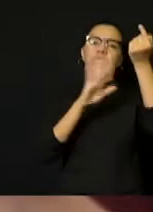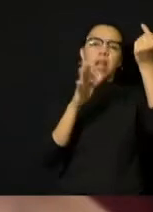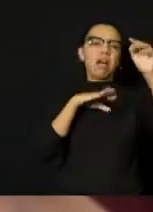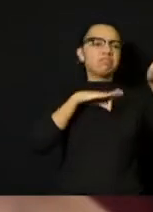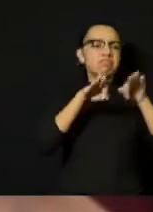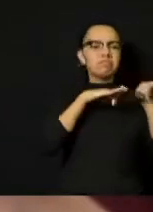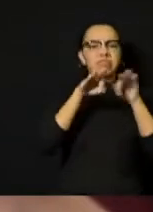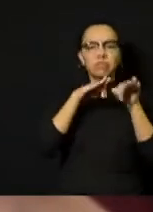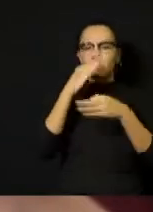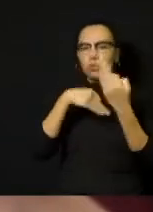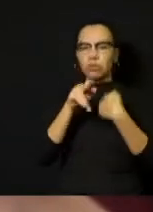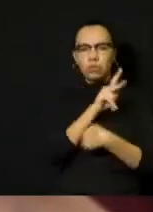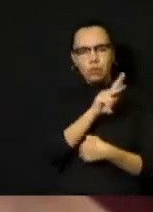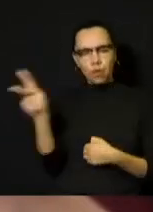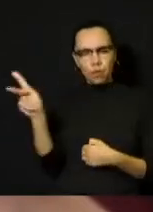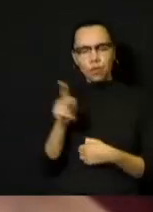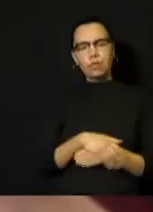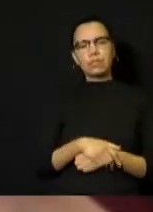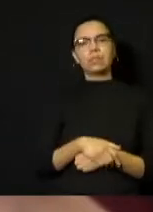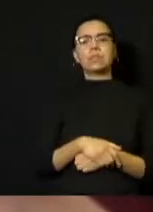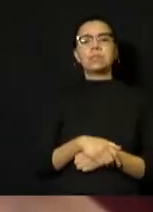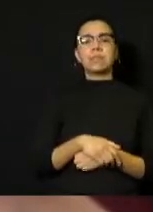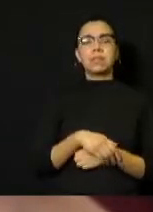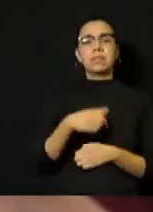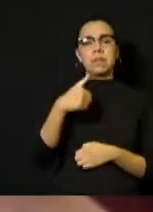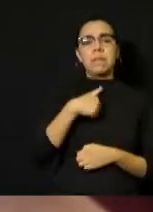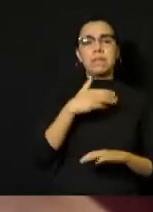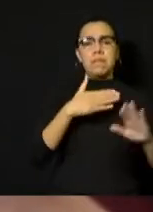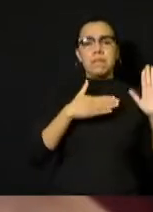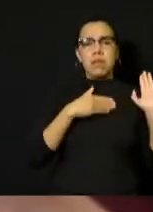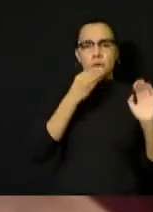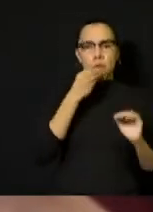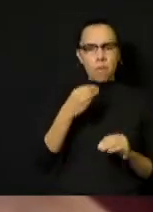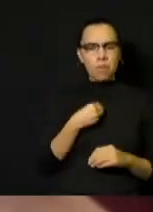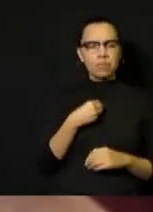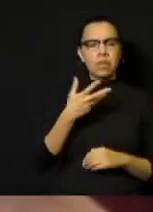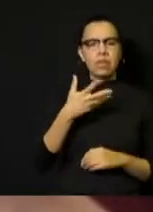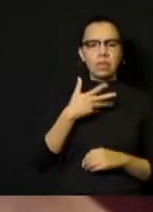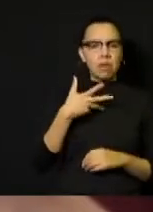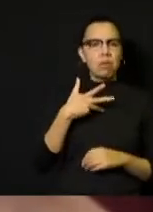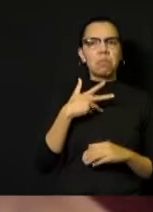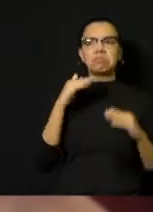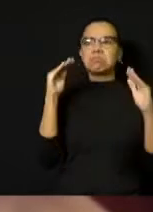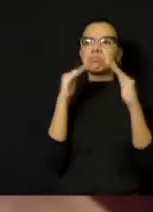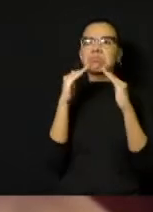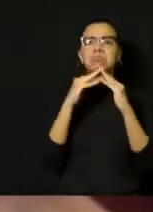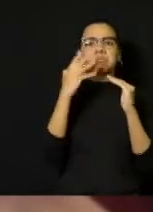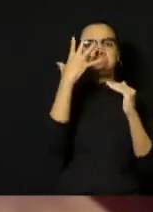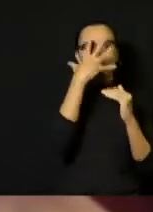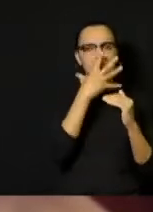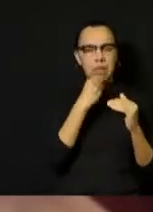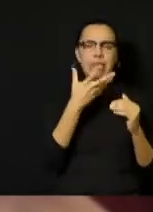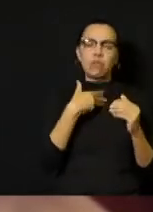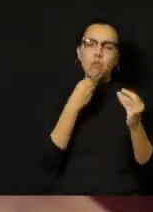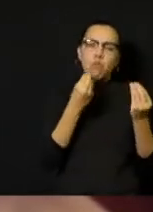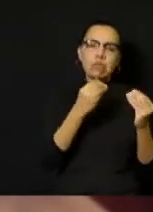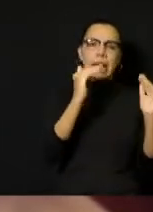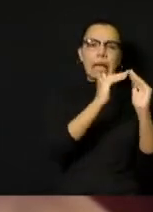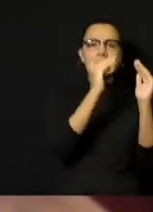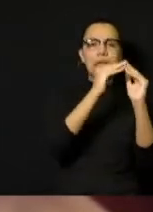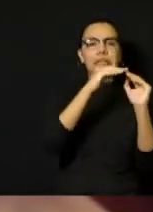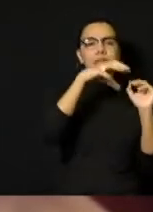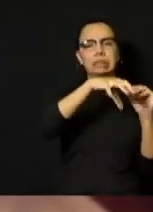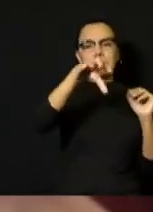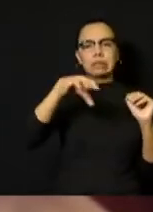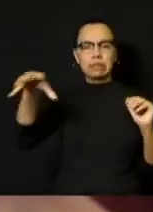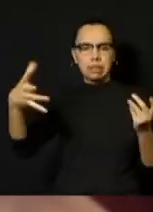My children are professionals, and my commitment. I have a nice house. Well, actually, I have